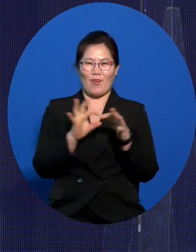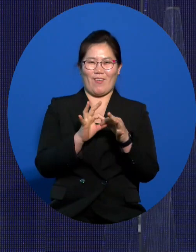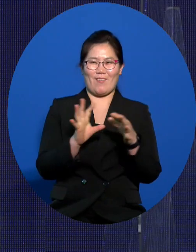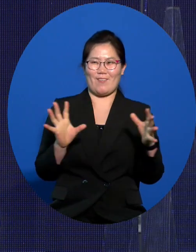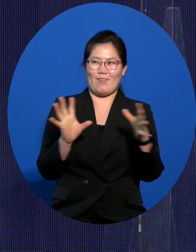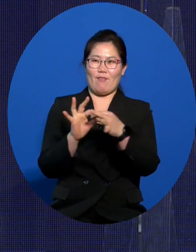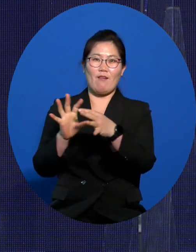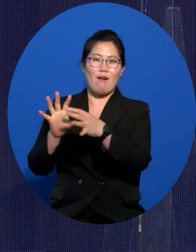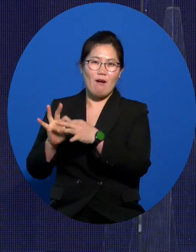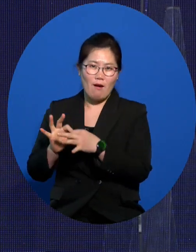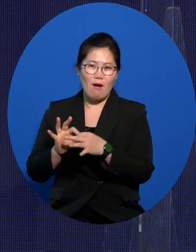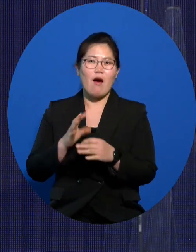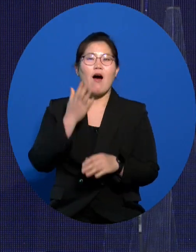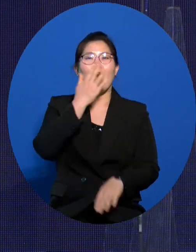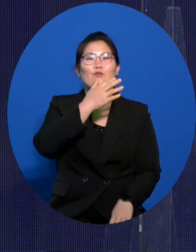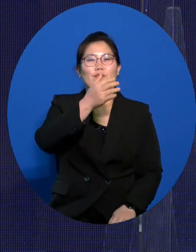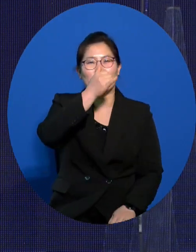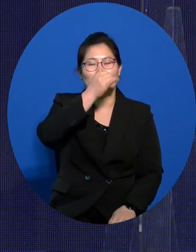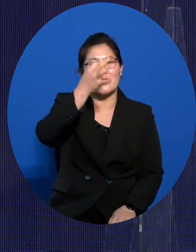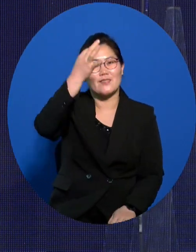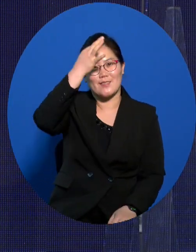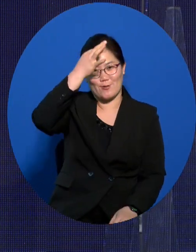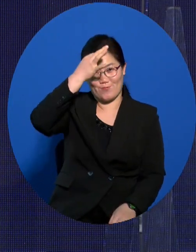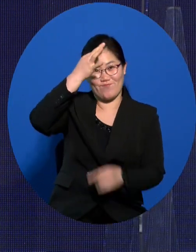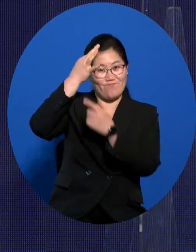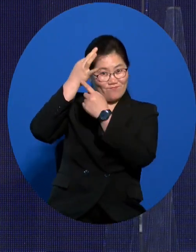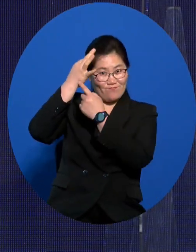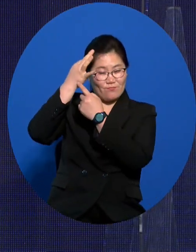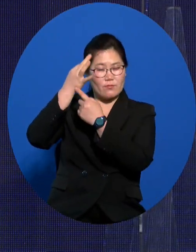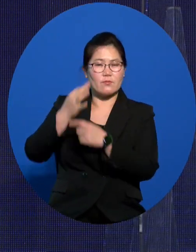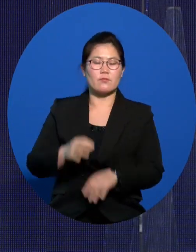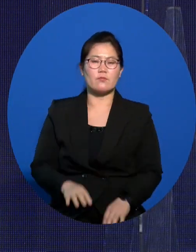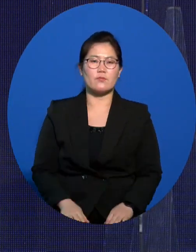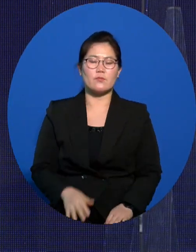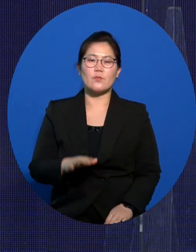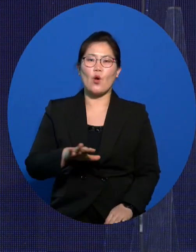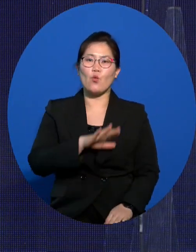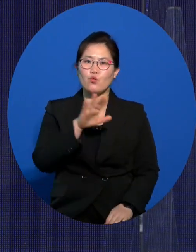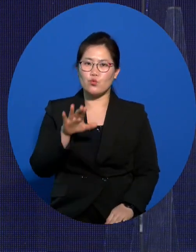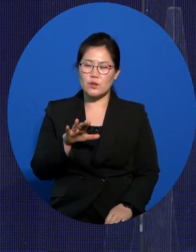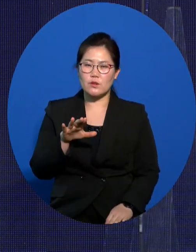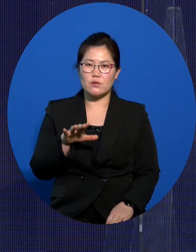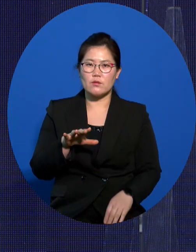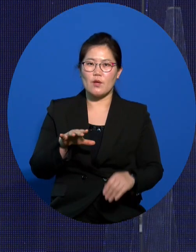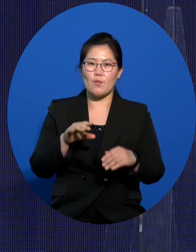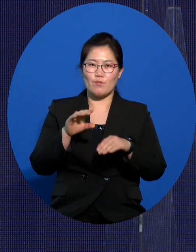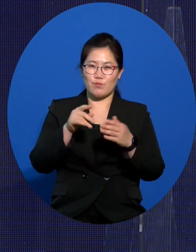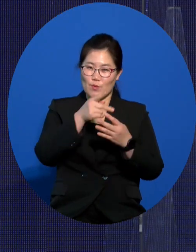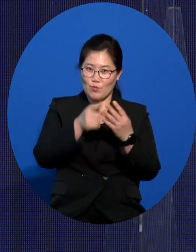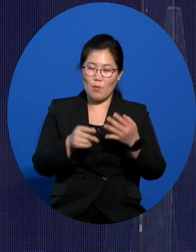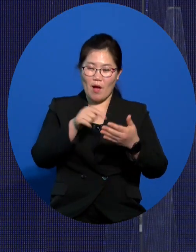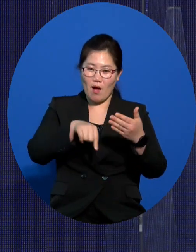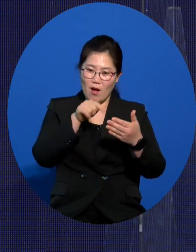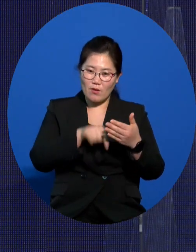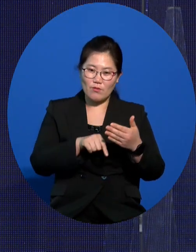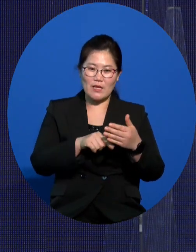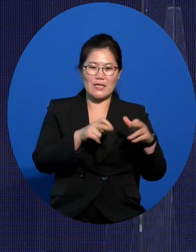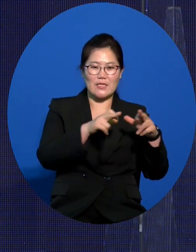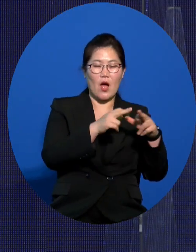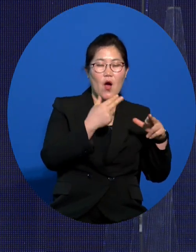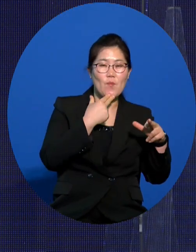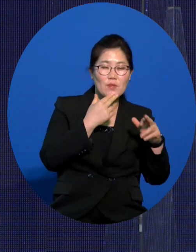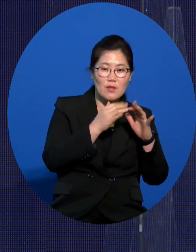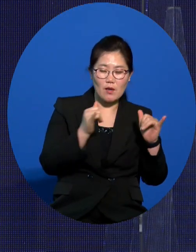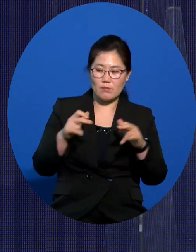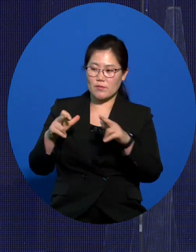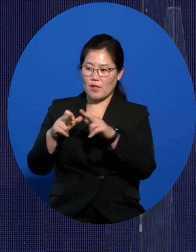people. The first step to connect the two would be, well, in our program also, we do